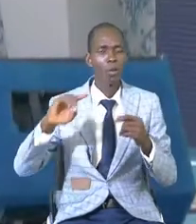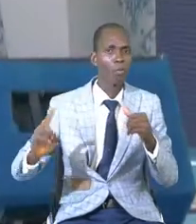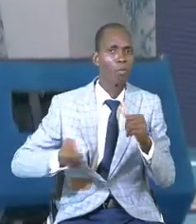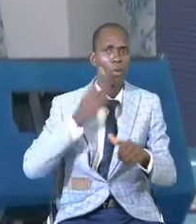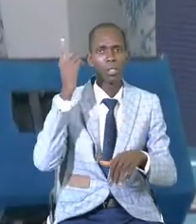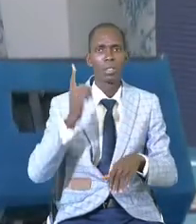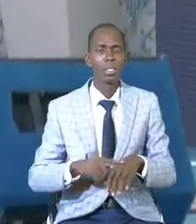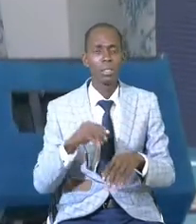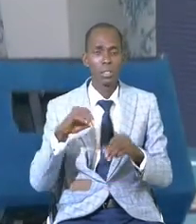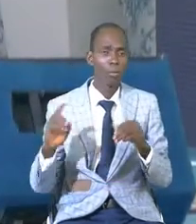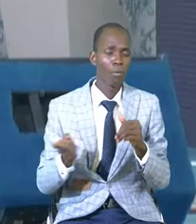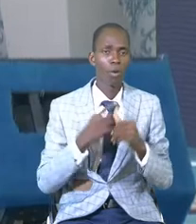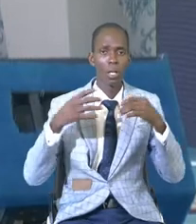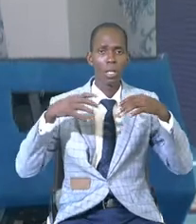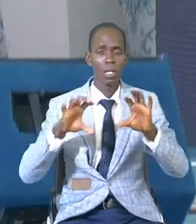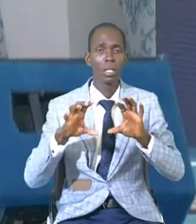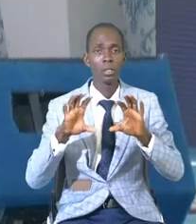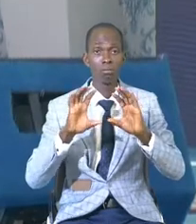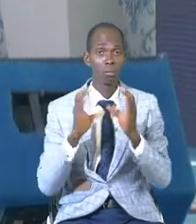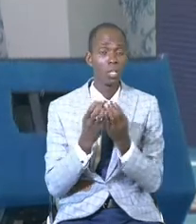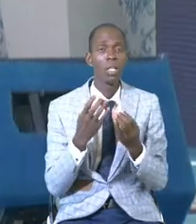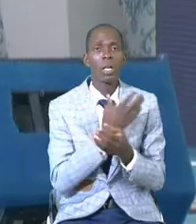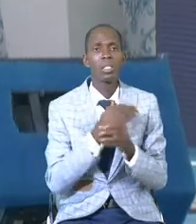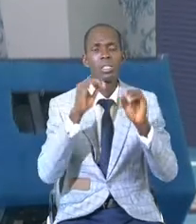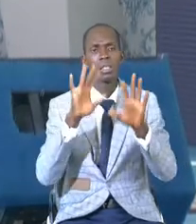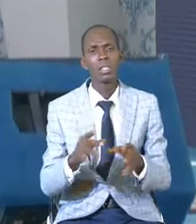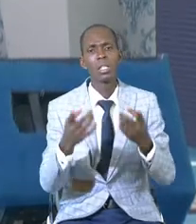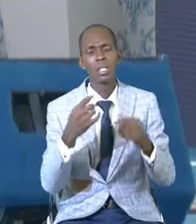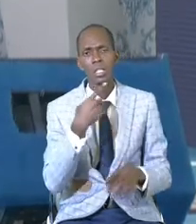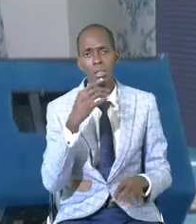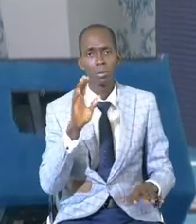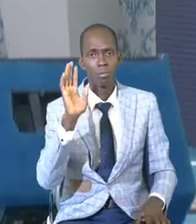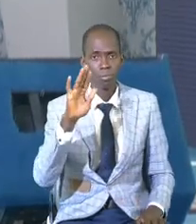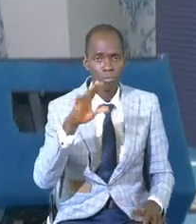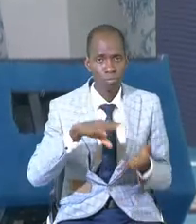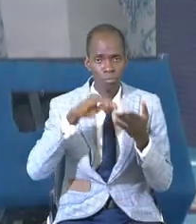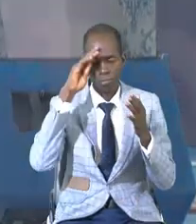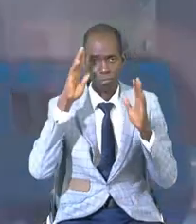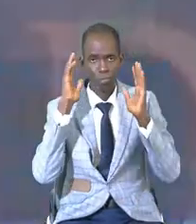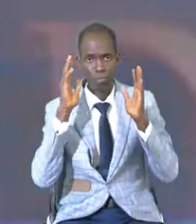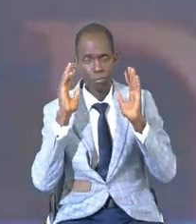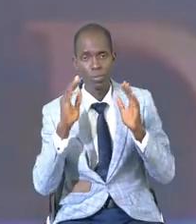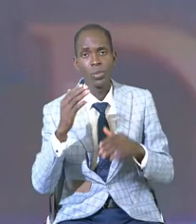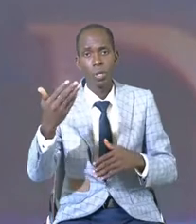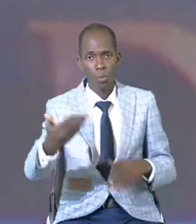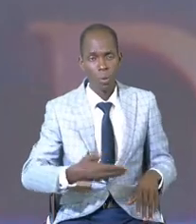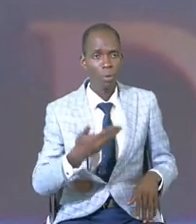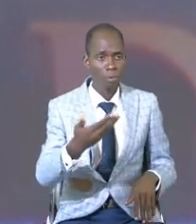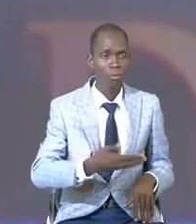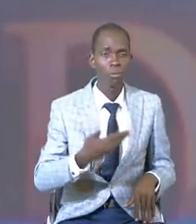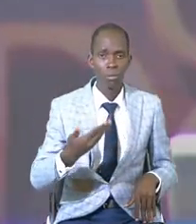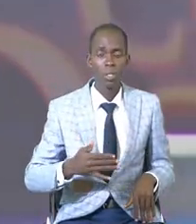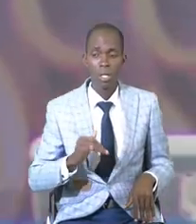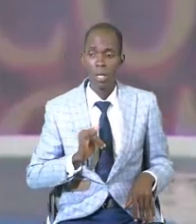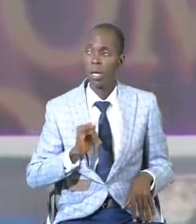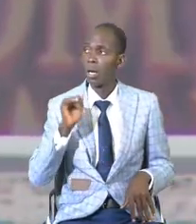first class. And then the teacher came and he said, students, welcome. I'm sent here